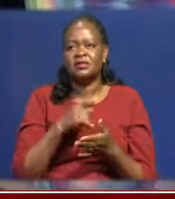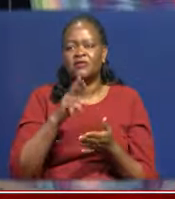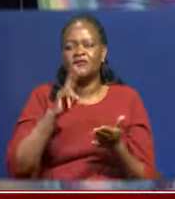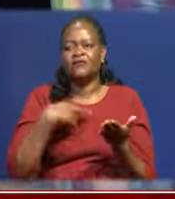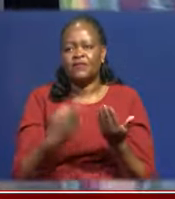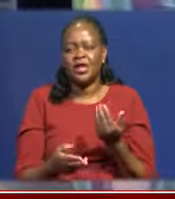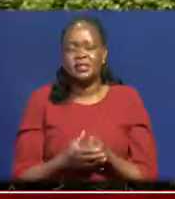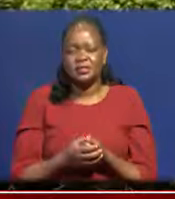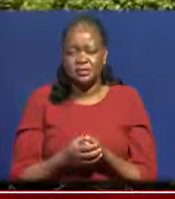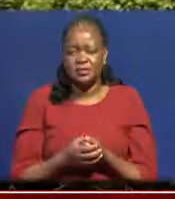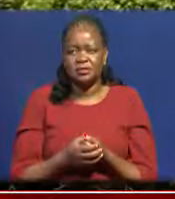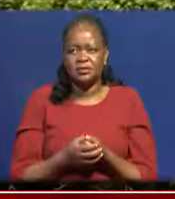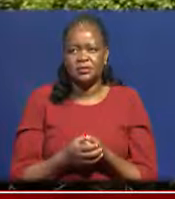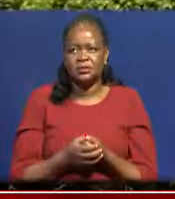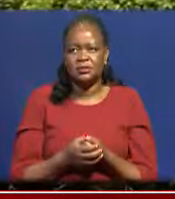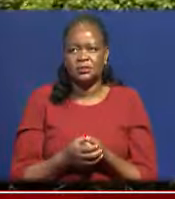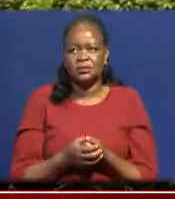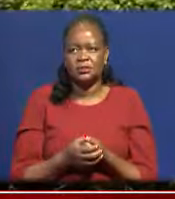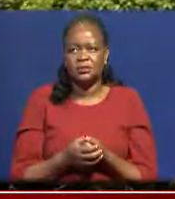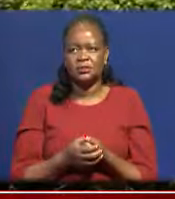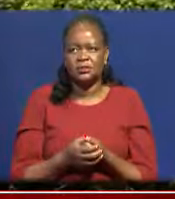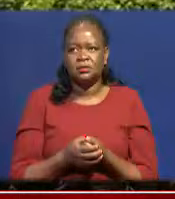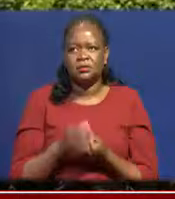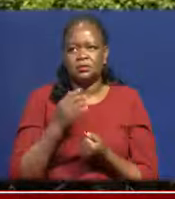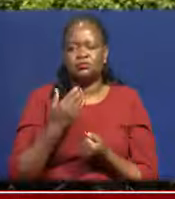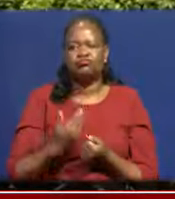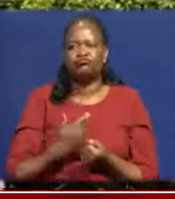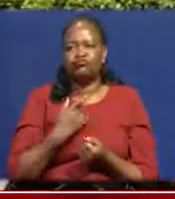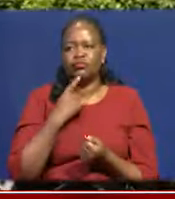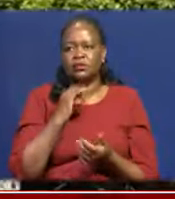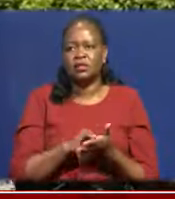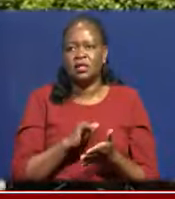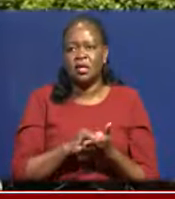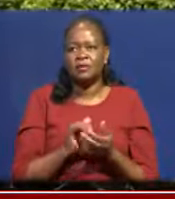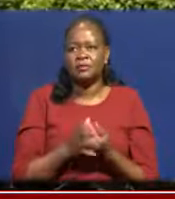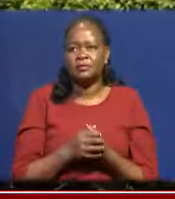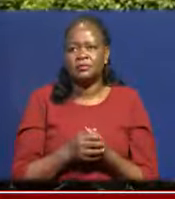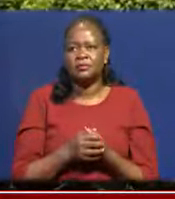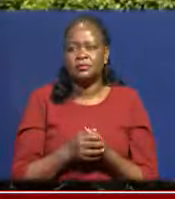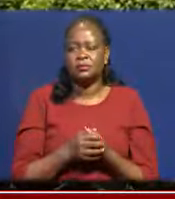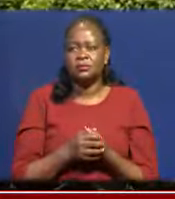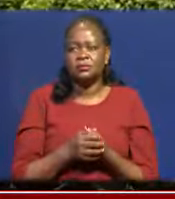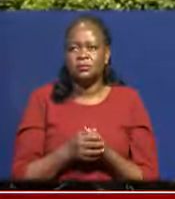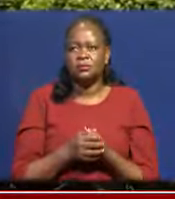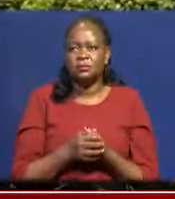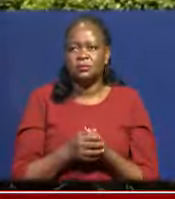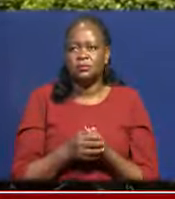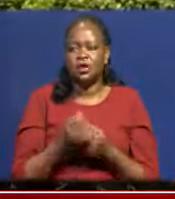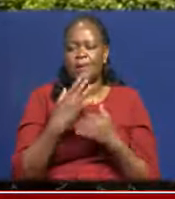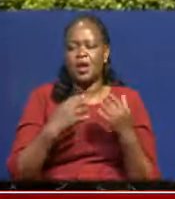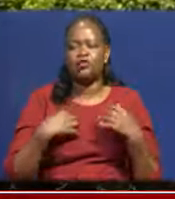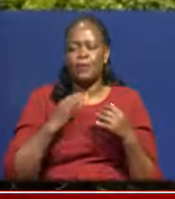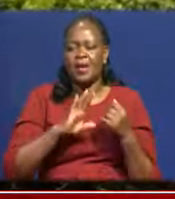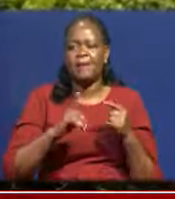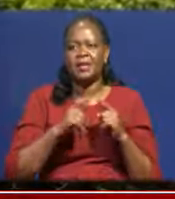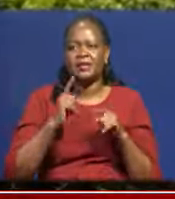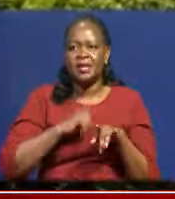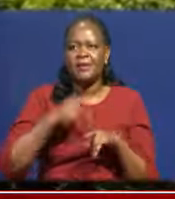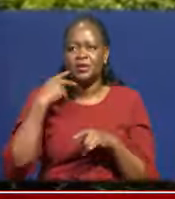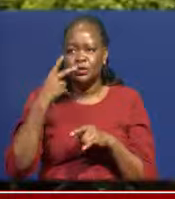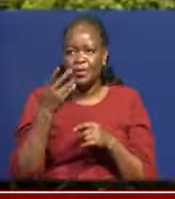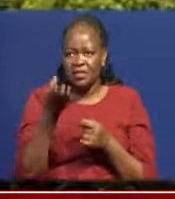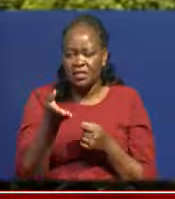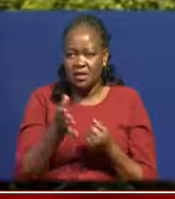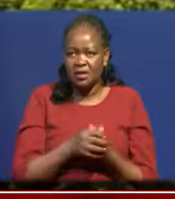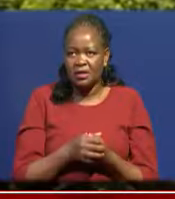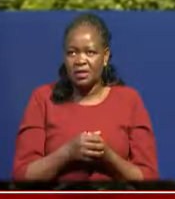fell from. The post-mortem, they're saying that there was blood on him, on his clothes. But for me, like, I saw him when he was laying there on